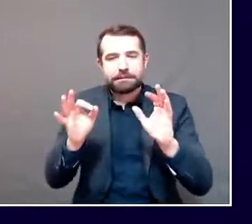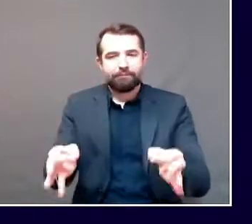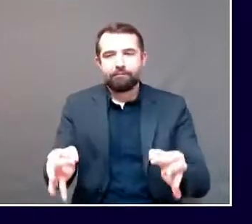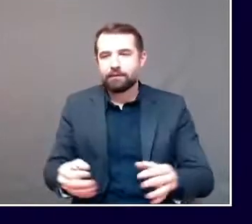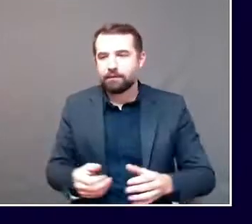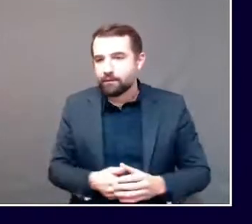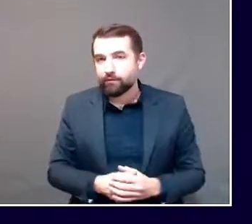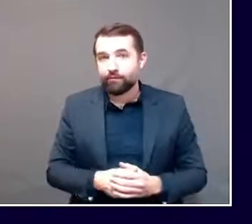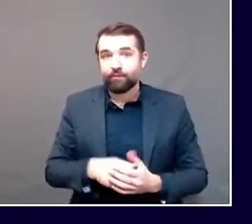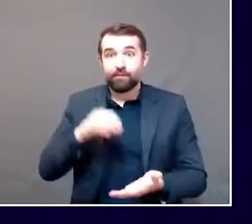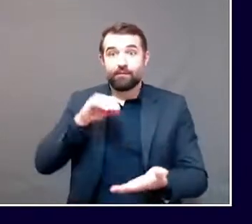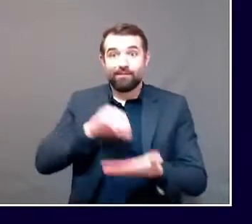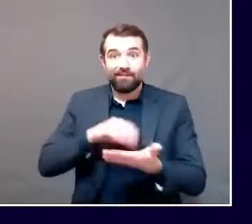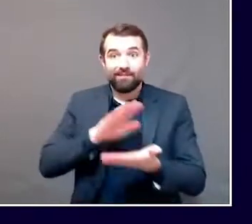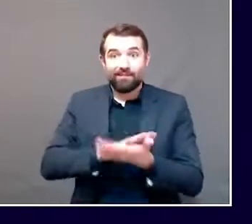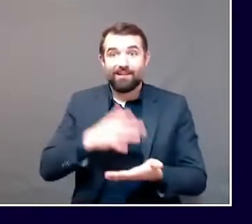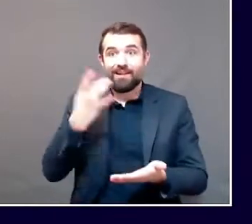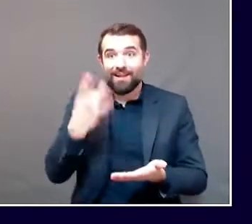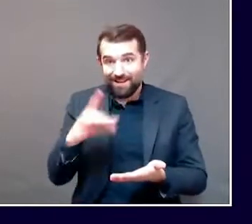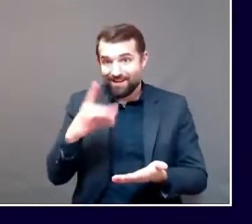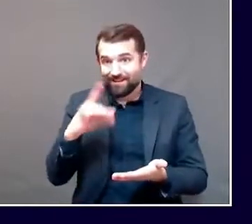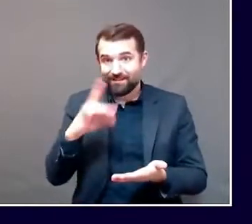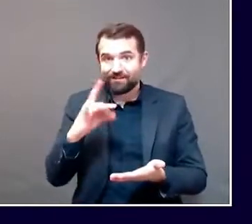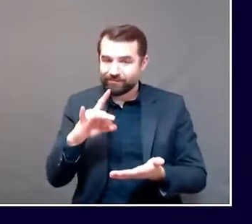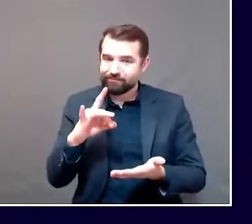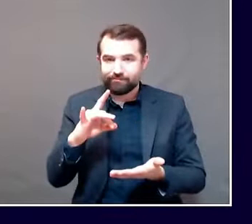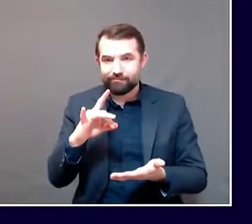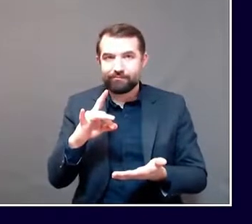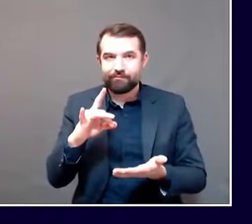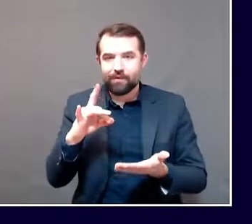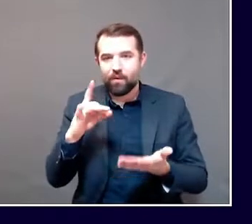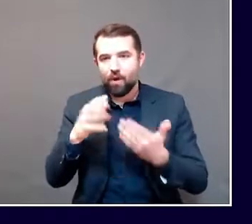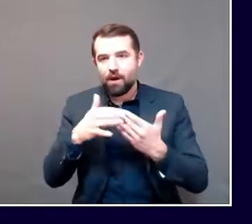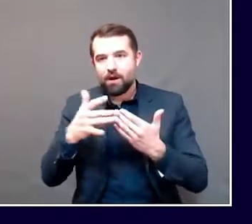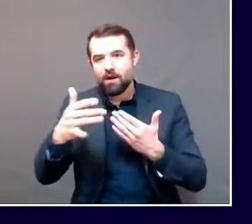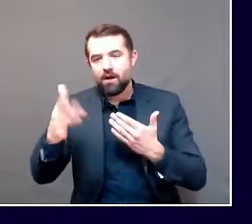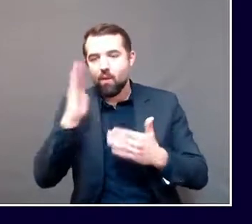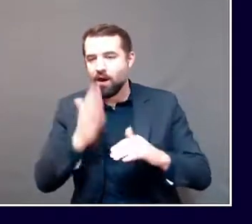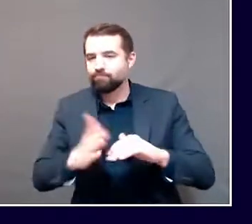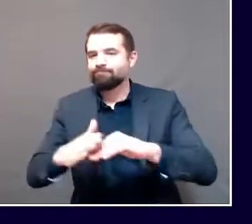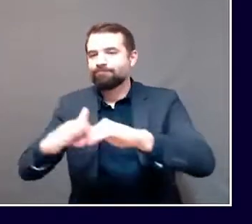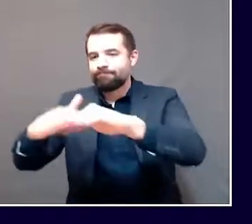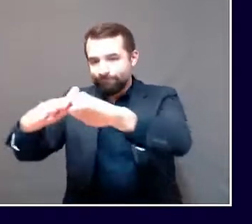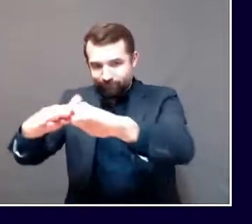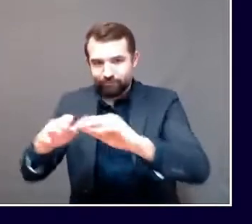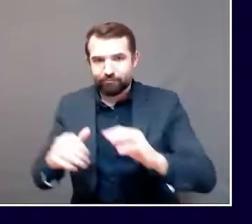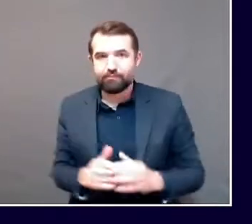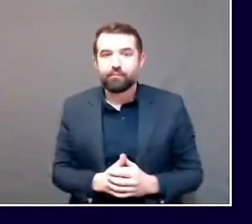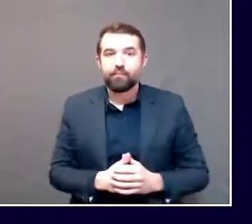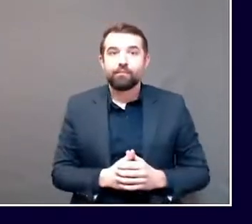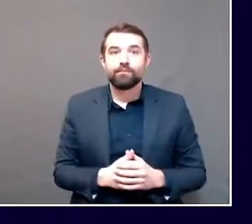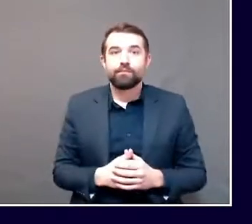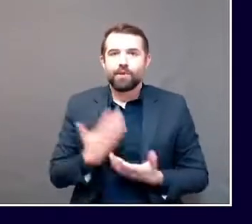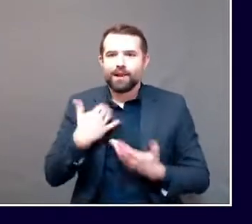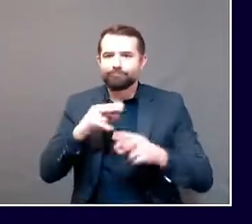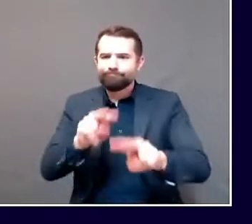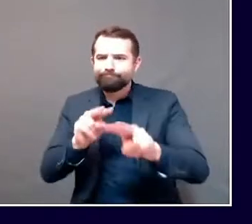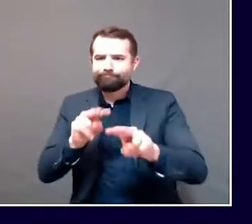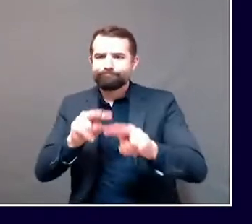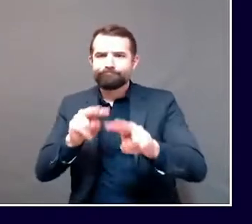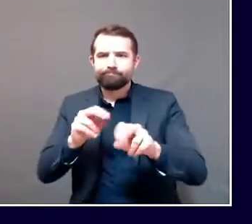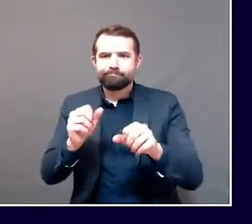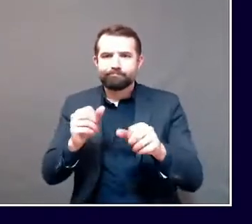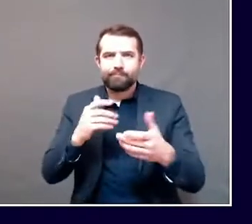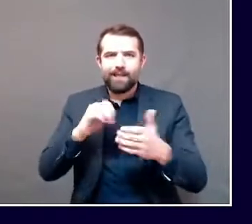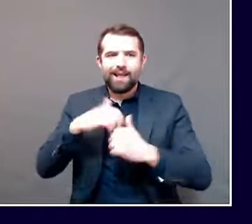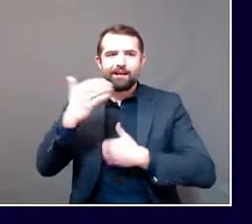what I can confirm. What we are doing is, first of all, keeping track of the rate of those second doses. We want to make sure that we